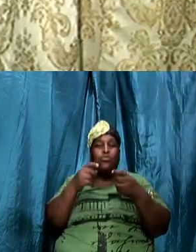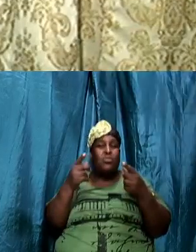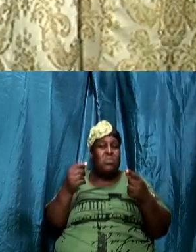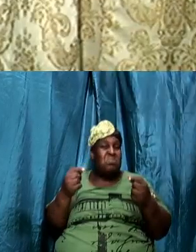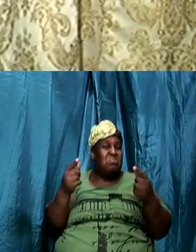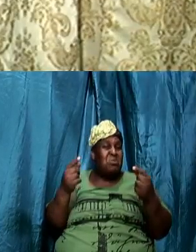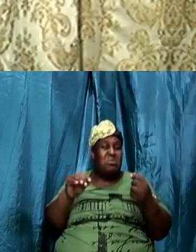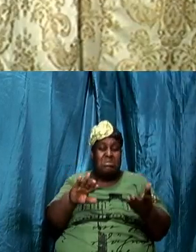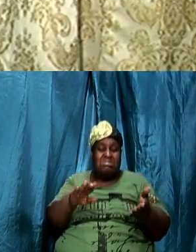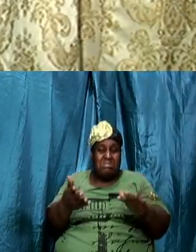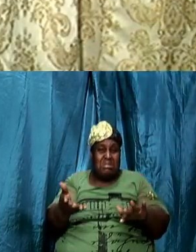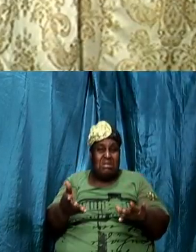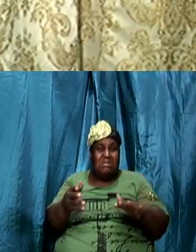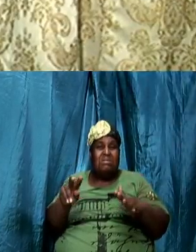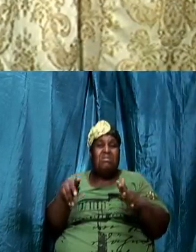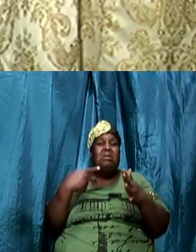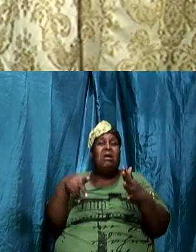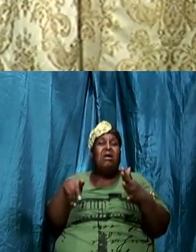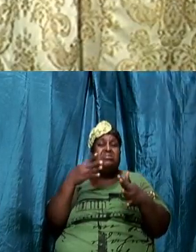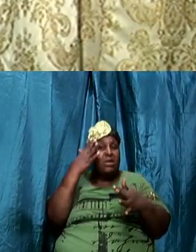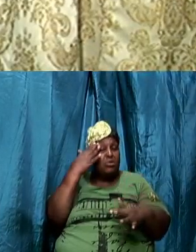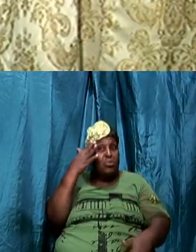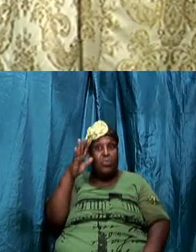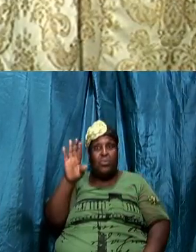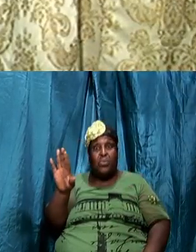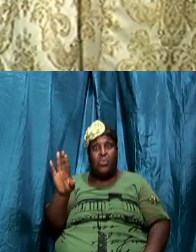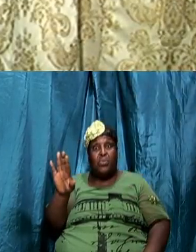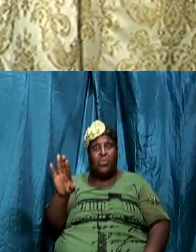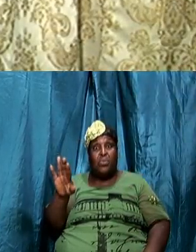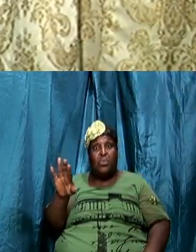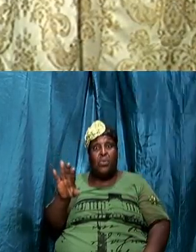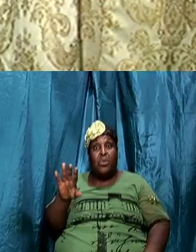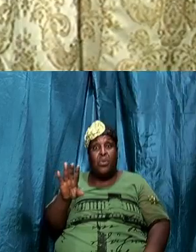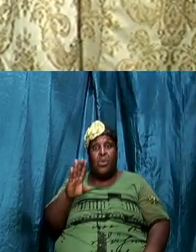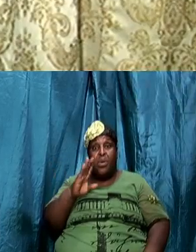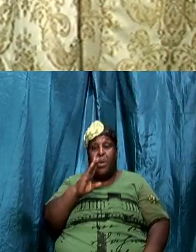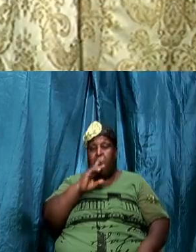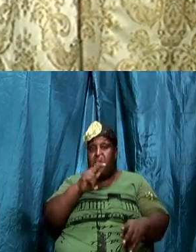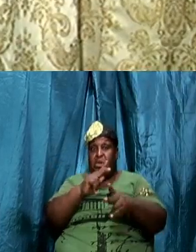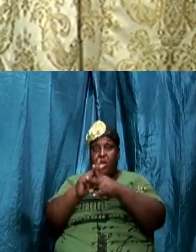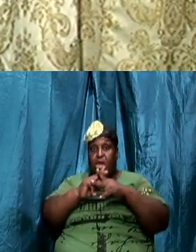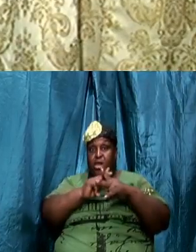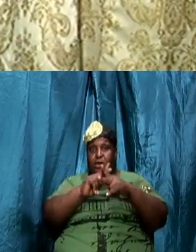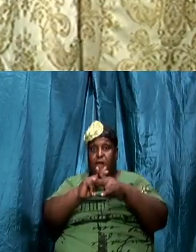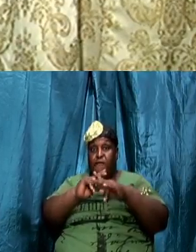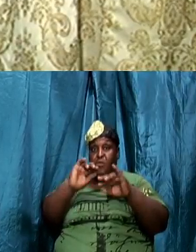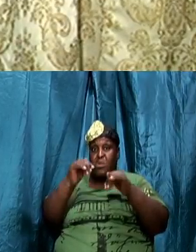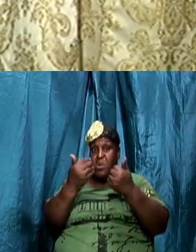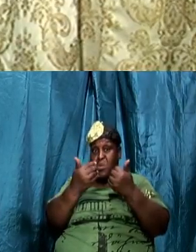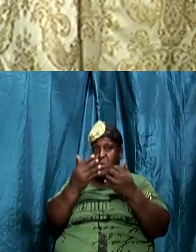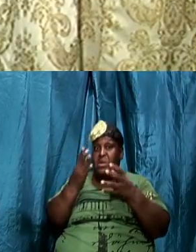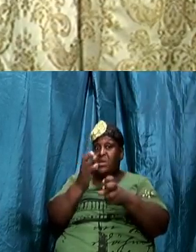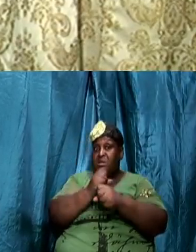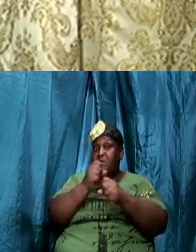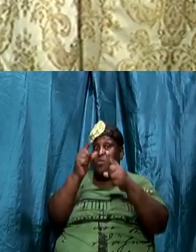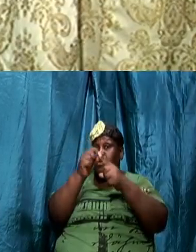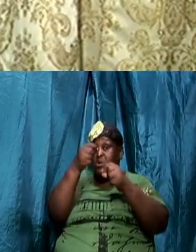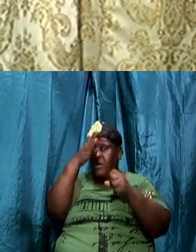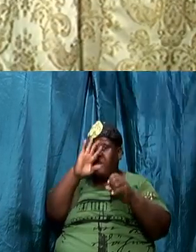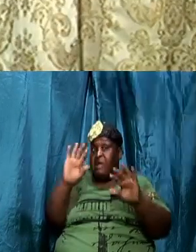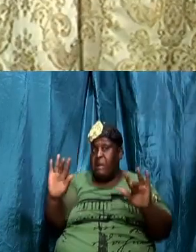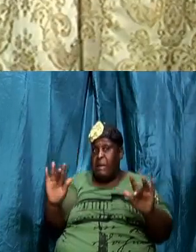don't even know. Be careful how you mess around. Let us be careful how we mess around